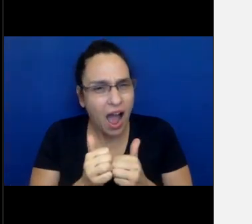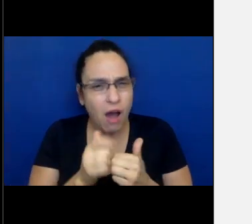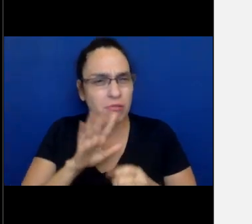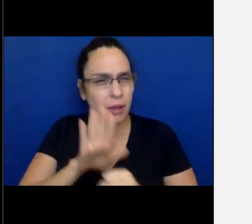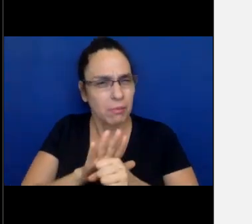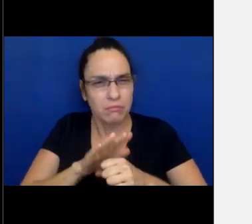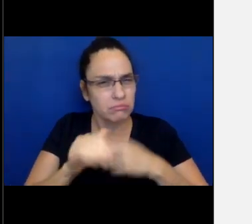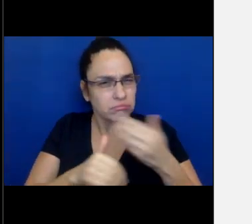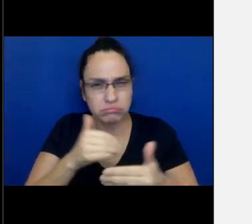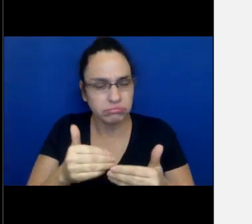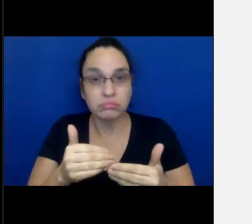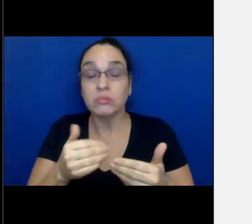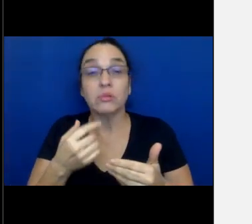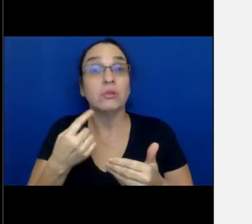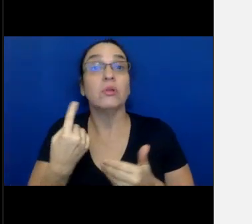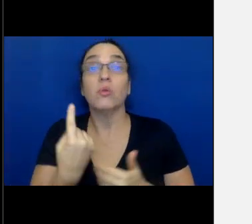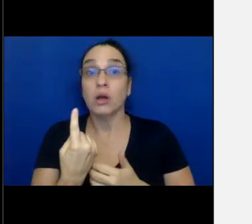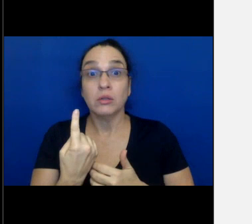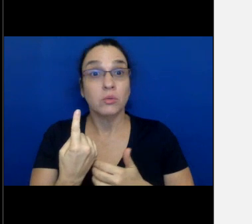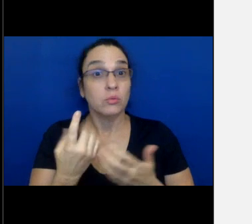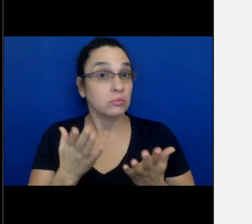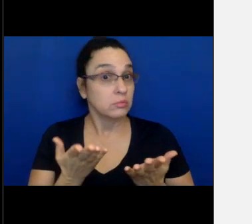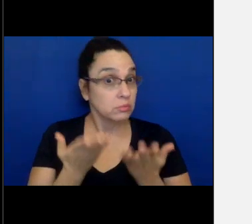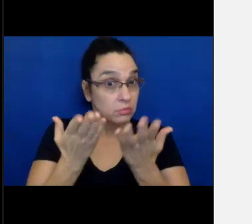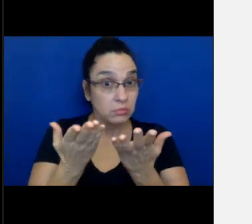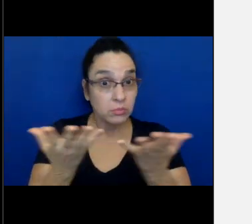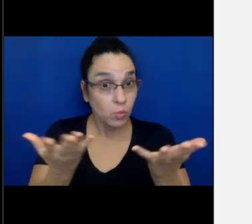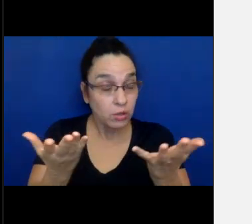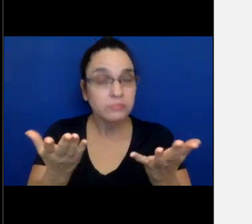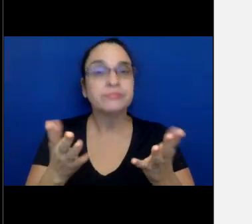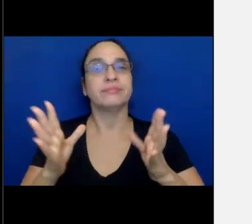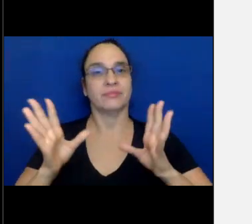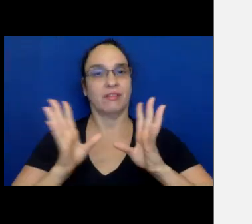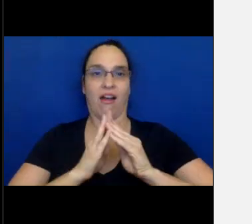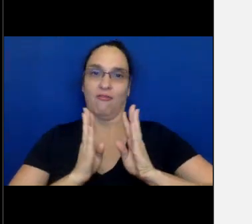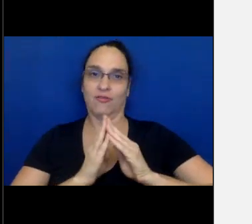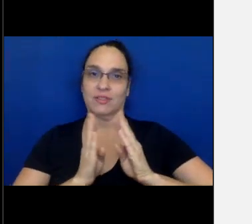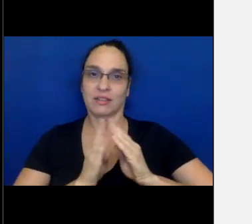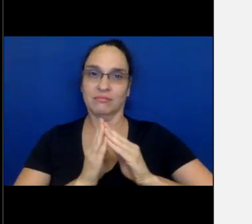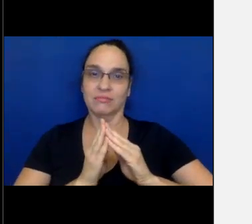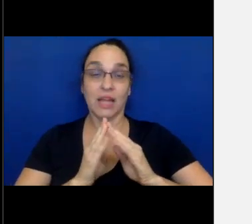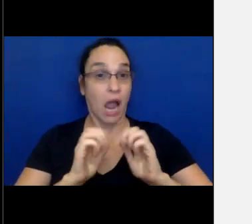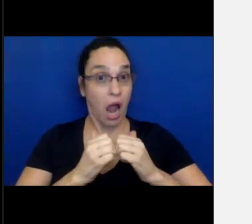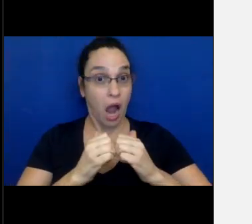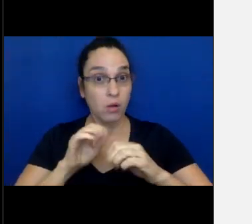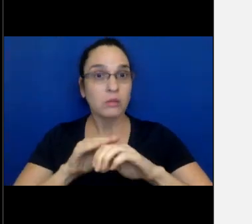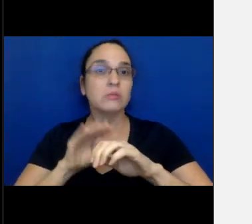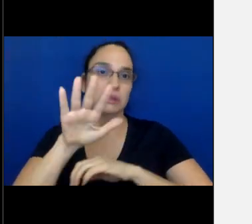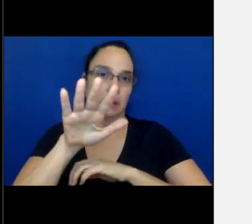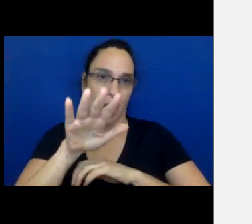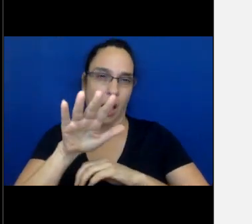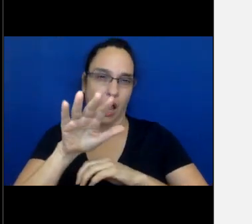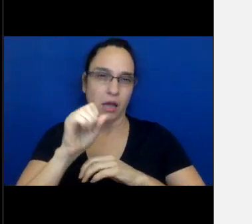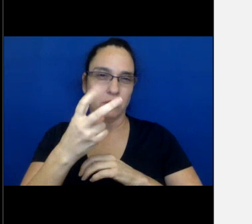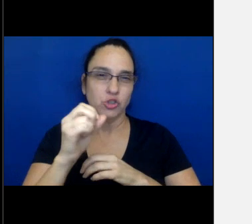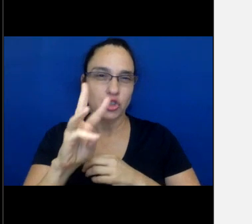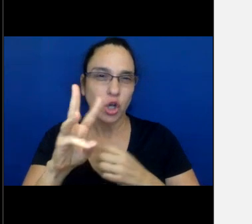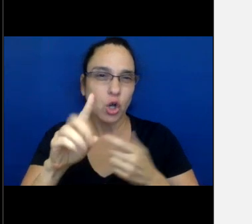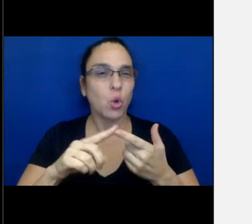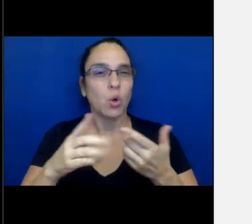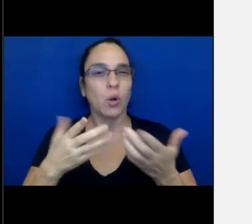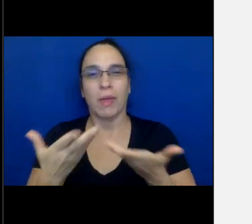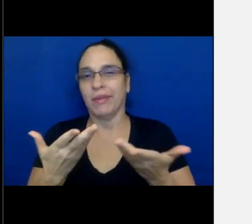of my favorite ways is, of course, conferencing. That is a way for me through a slideshow, or maybe for you through a handout,